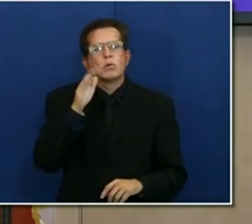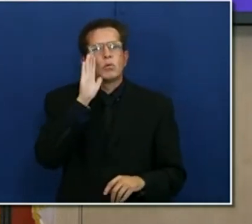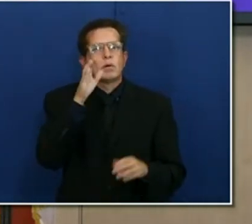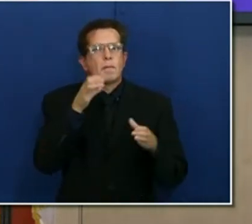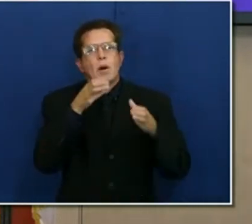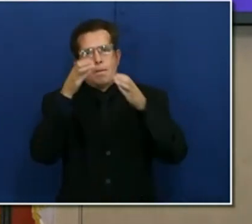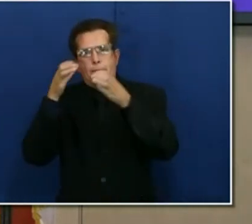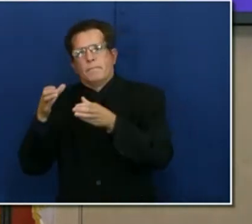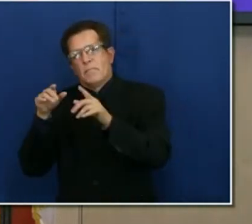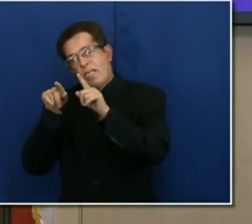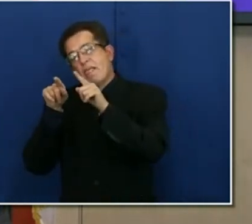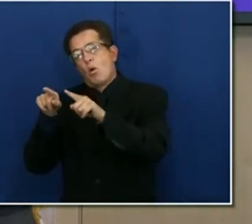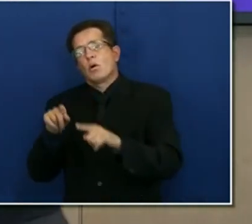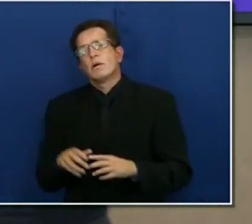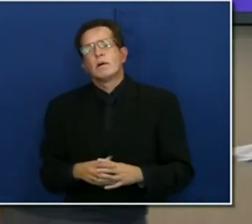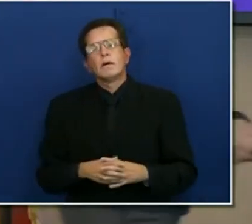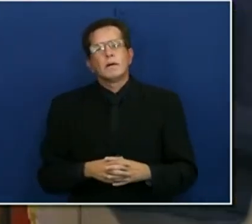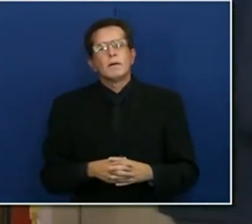Thank you.